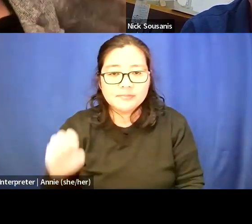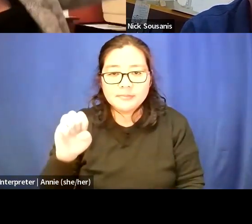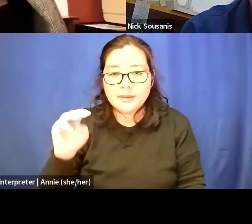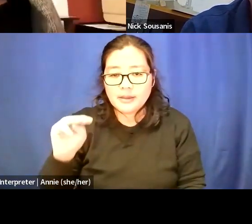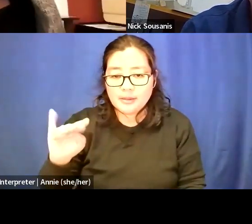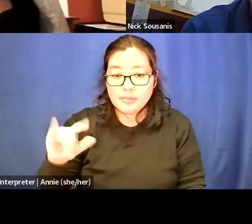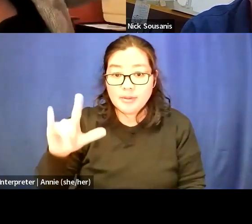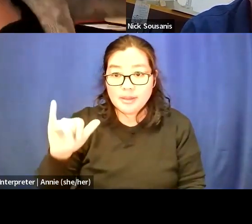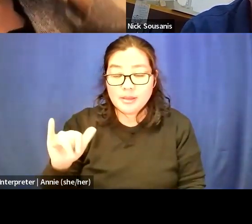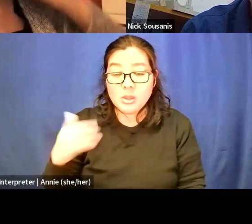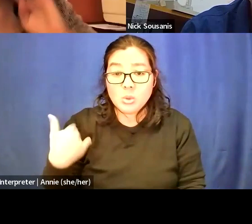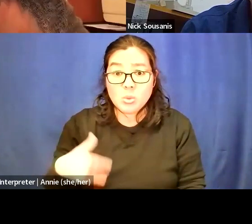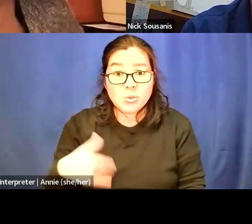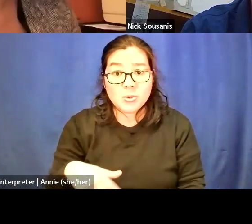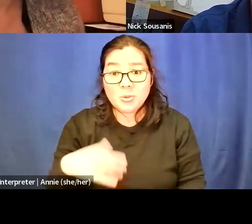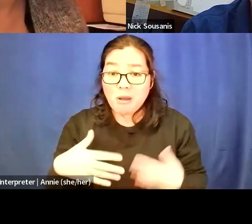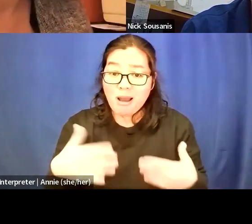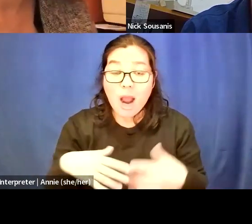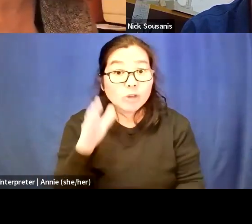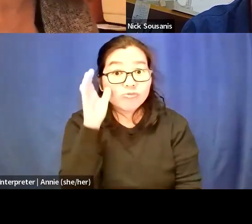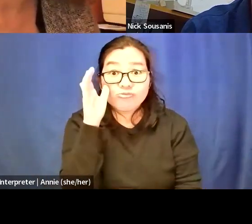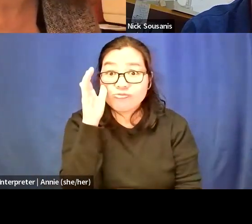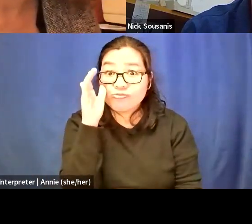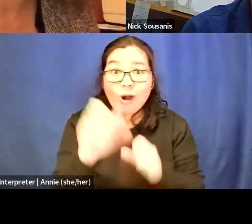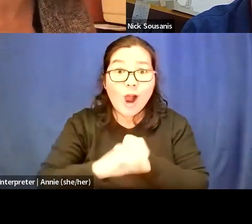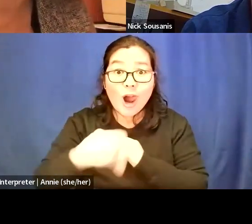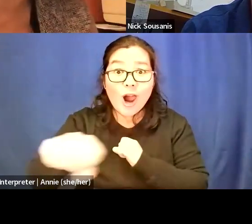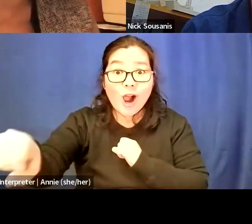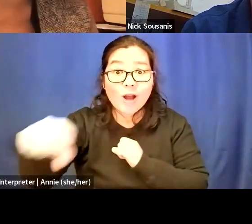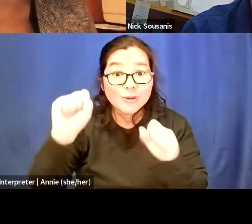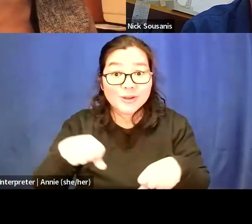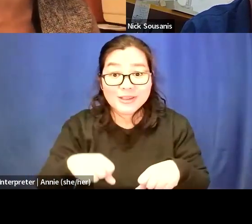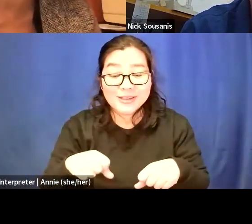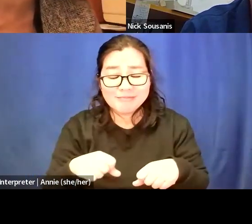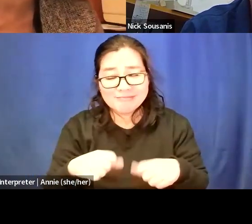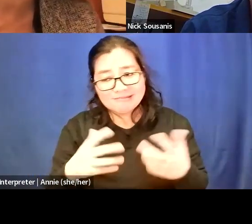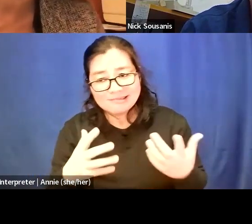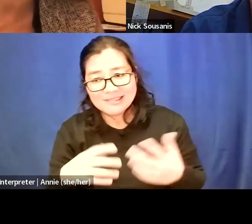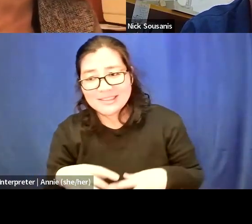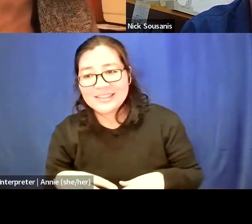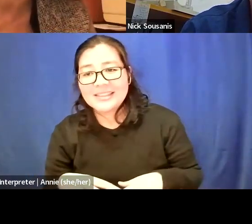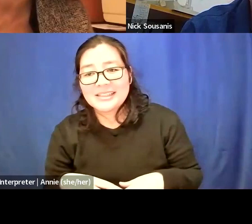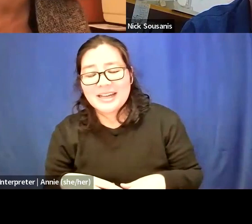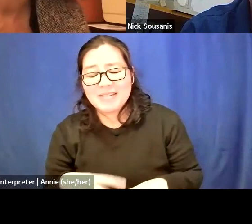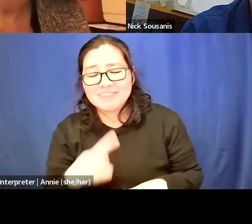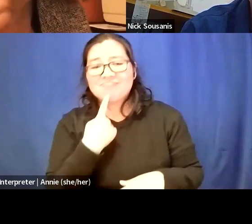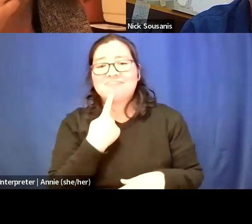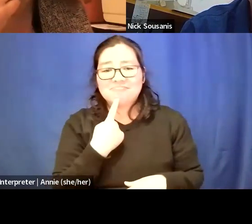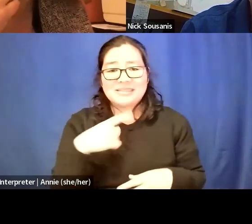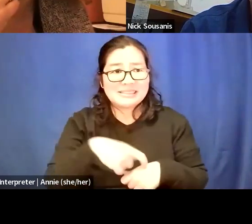Wow, we are moving. I could listen to you all talk for a Yeah. lot longer than we have scheduled. So I'm feeling pretty bummed right now,